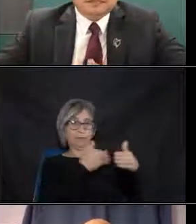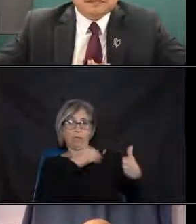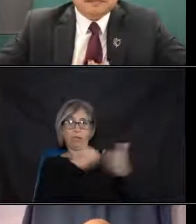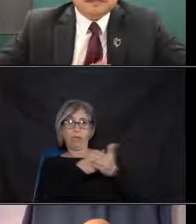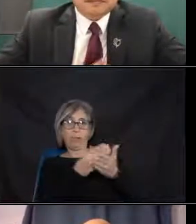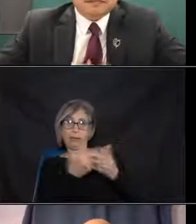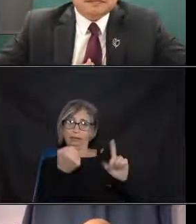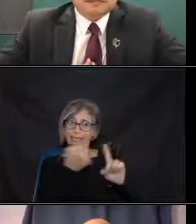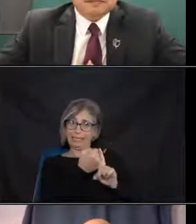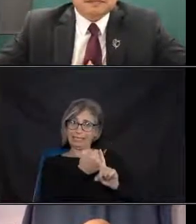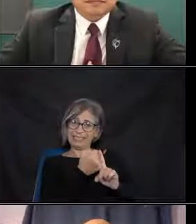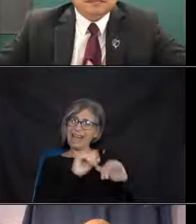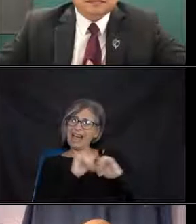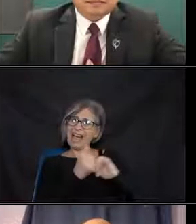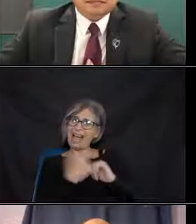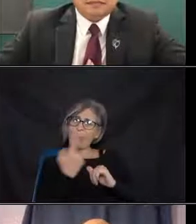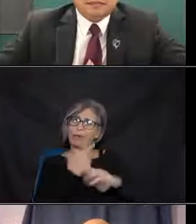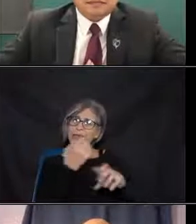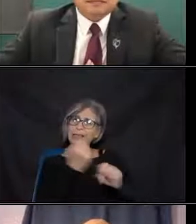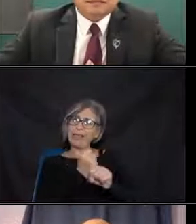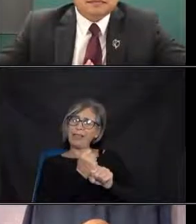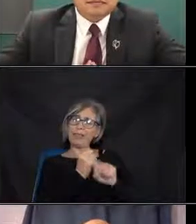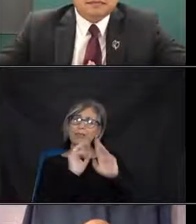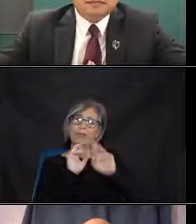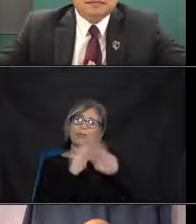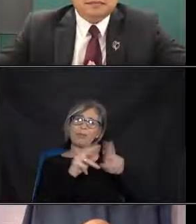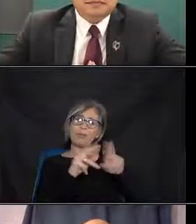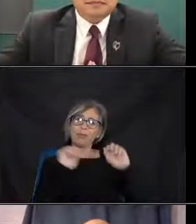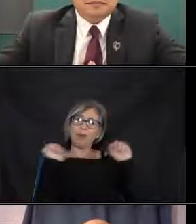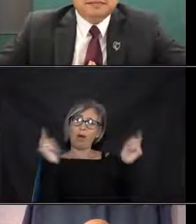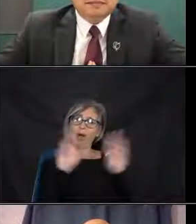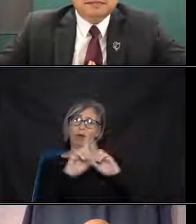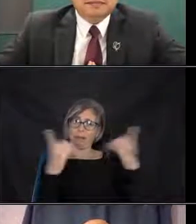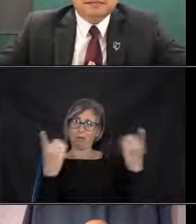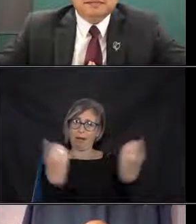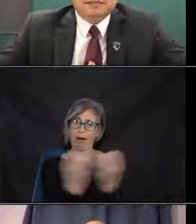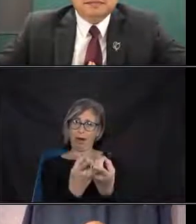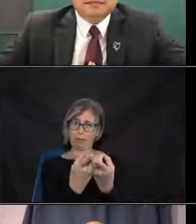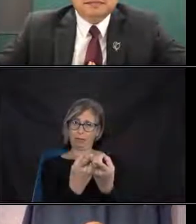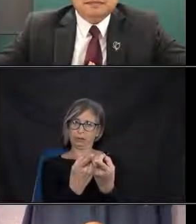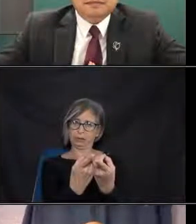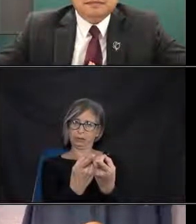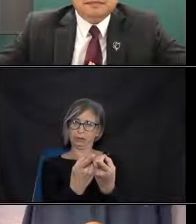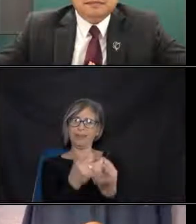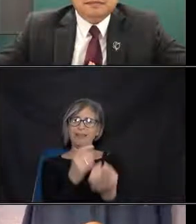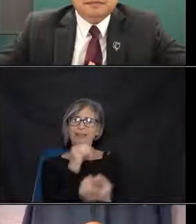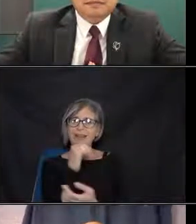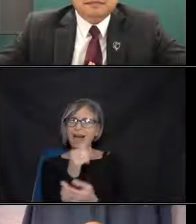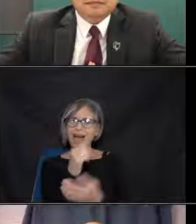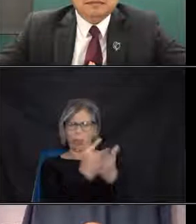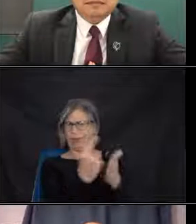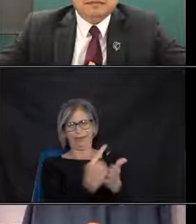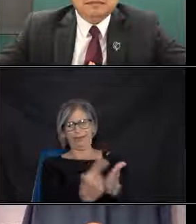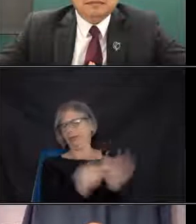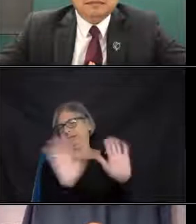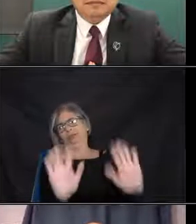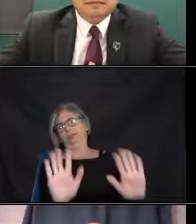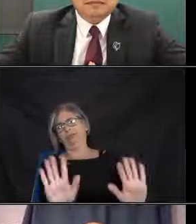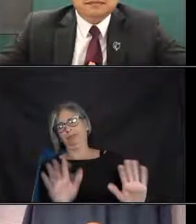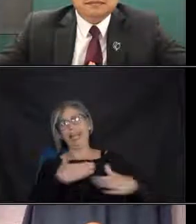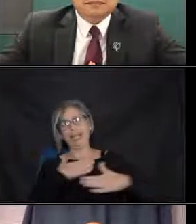hits, of how we get the reporting from all these different departments. Not necessarily on a weekly basis. I do